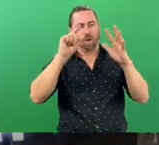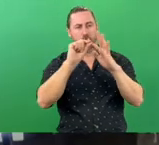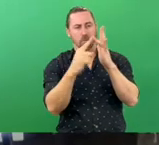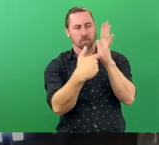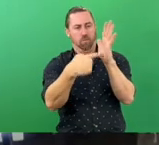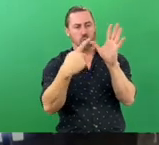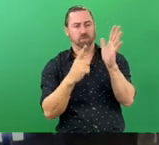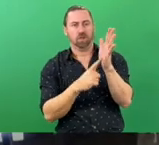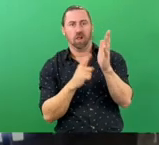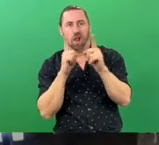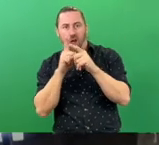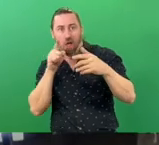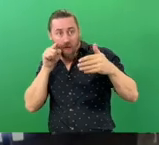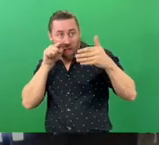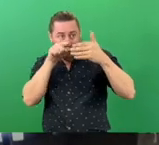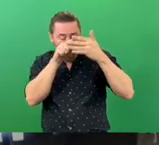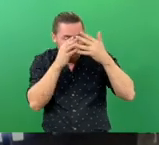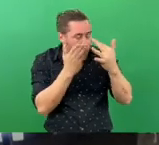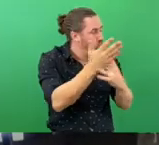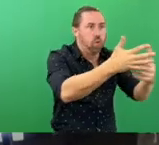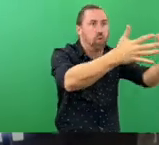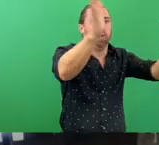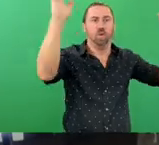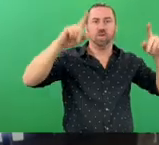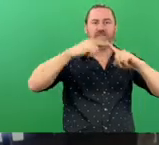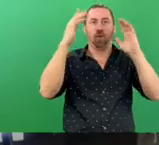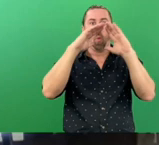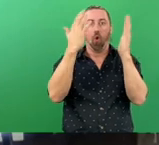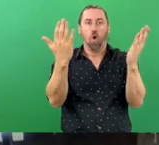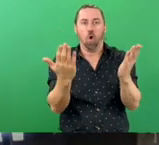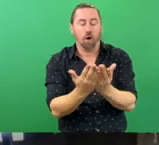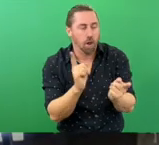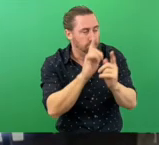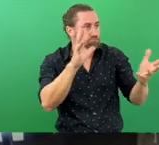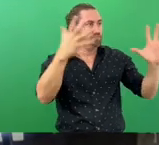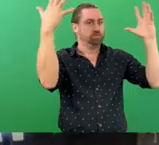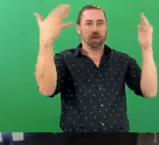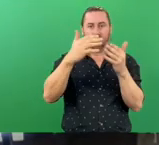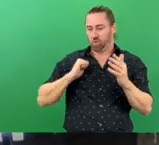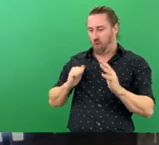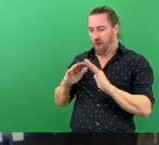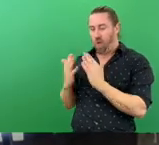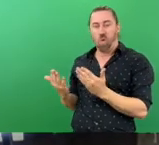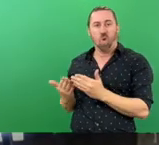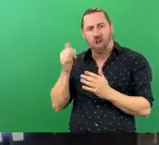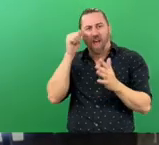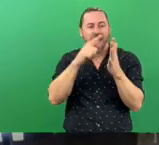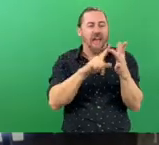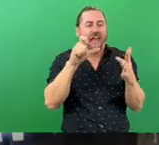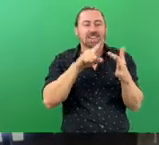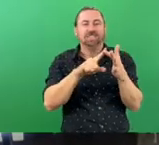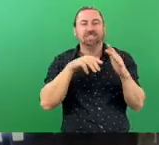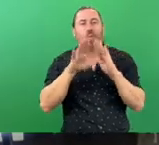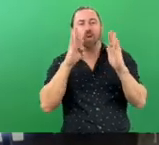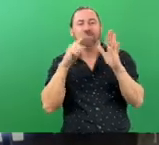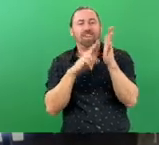the mirror as a gateway to another world, a world that exists alternatively to our own world. We have to only think of Alice through the